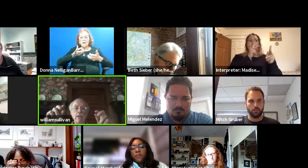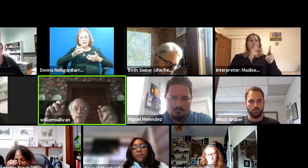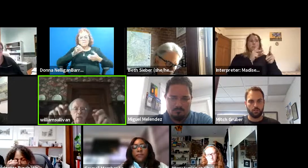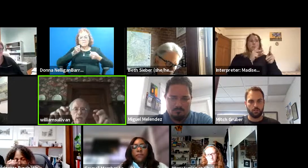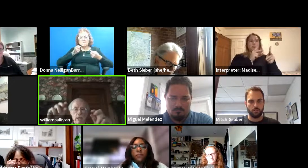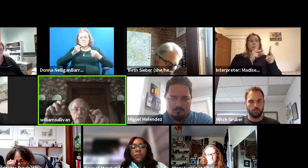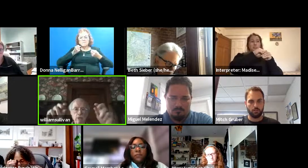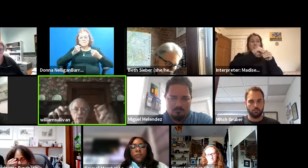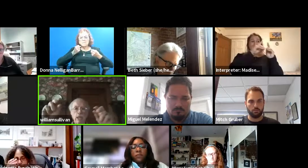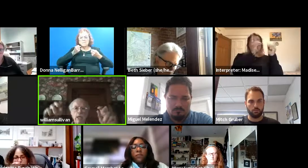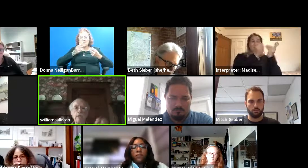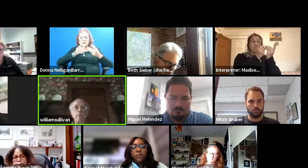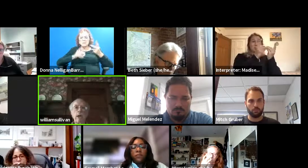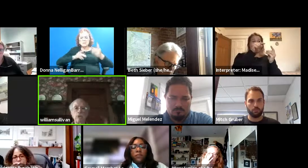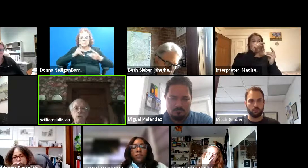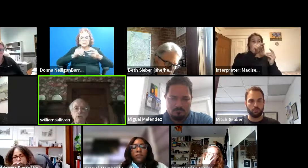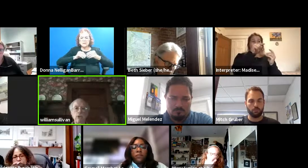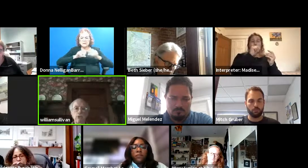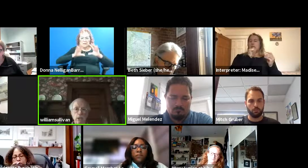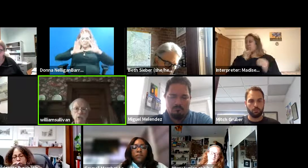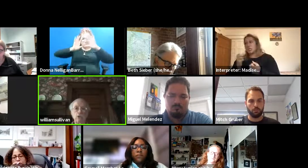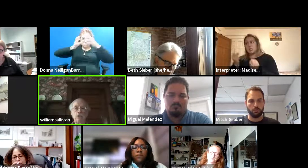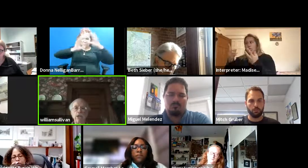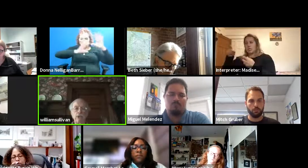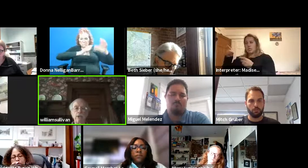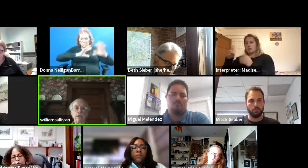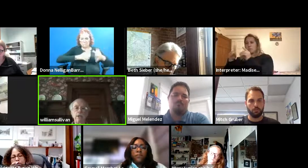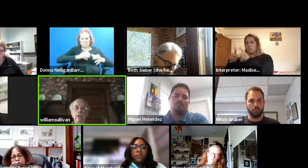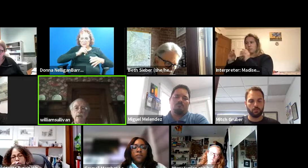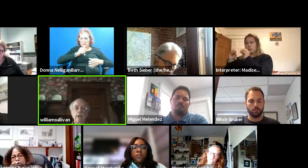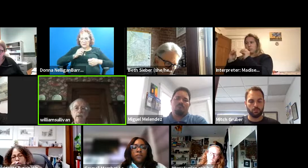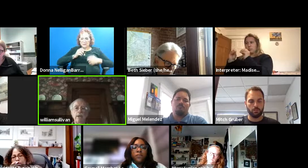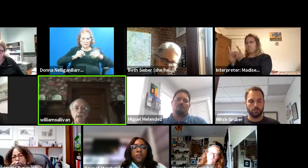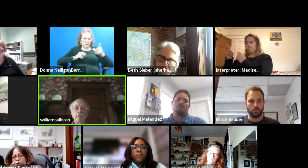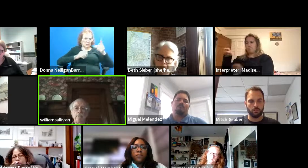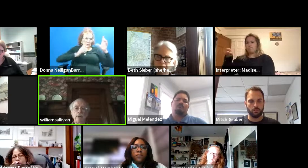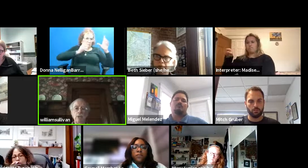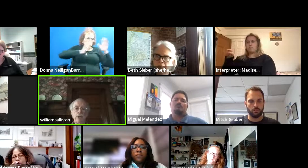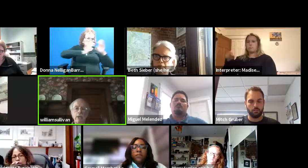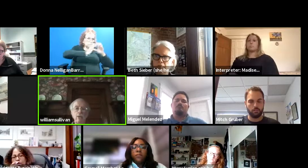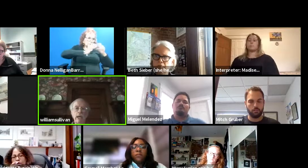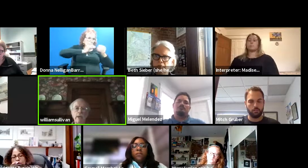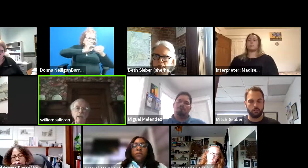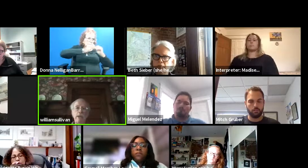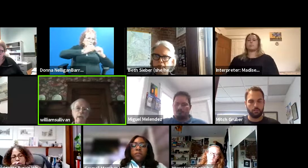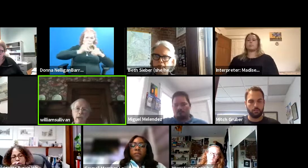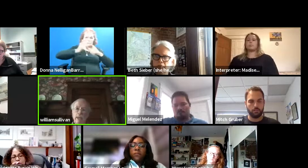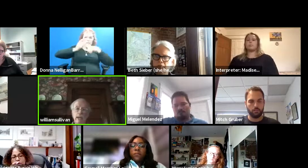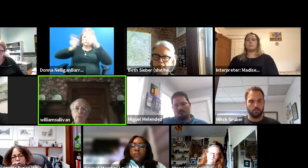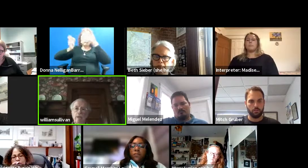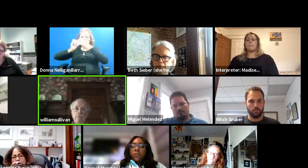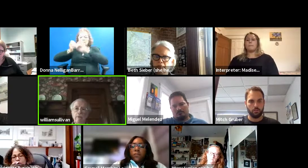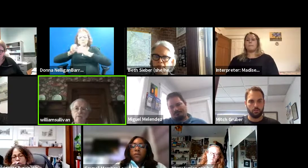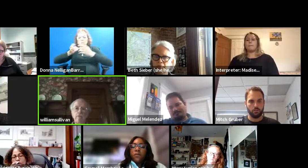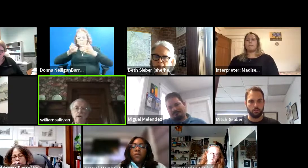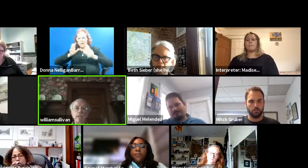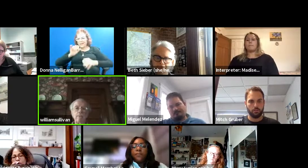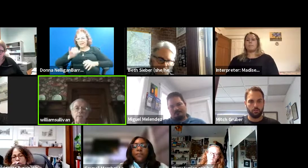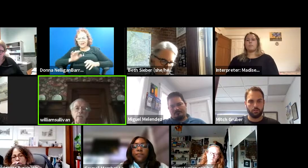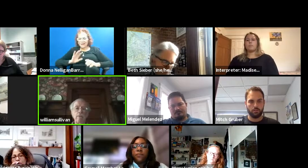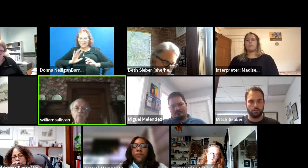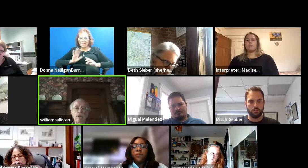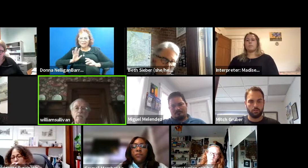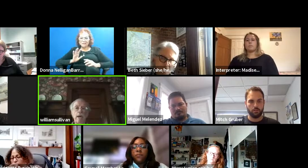that, it's that little tweaking around the boundaries, as you suggest, that we'll take a look at. And again, if you